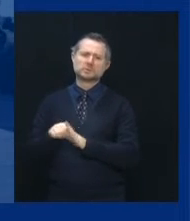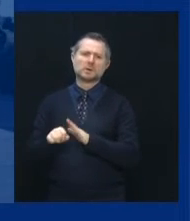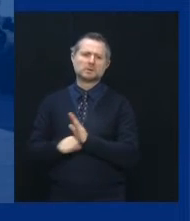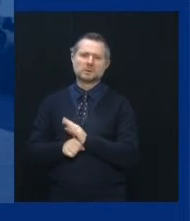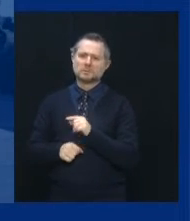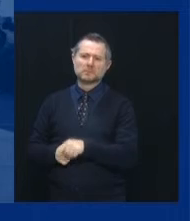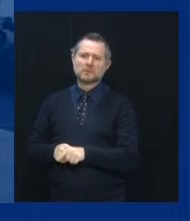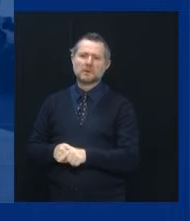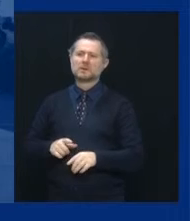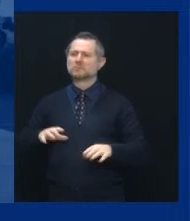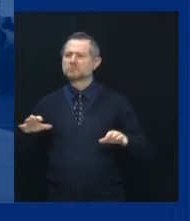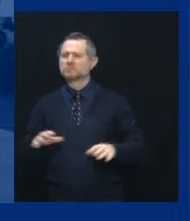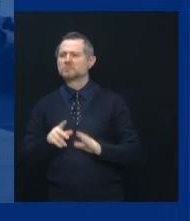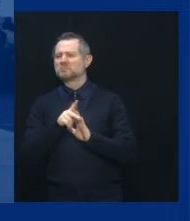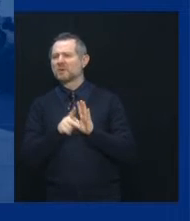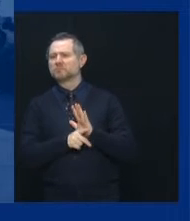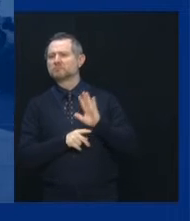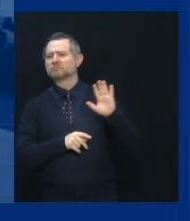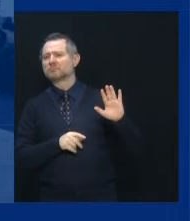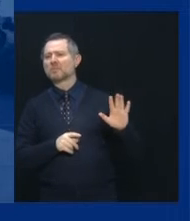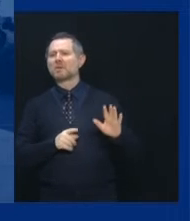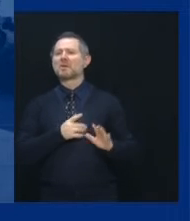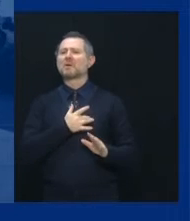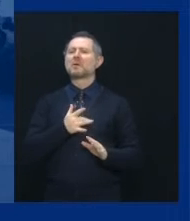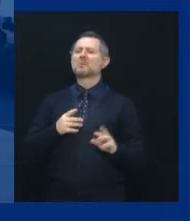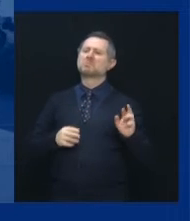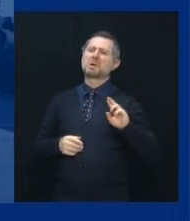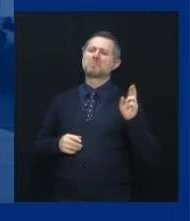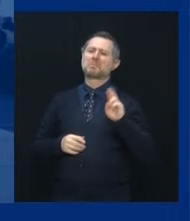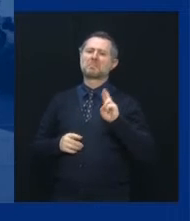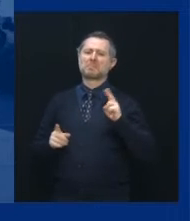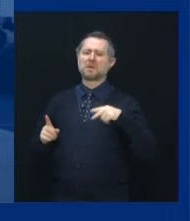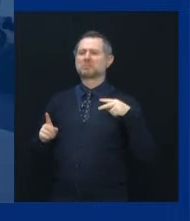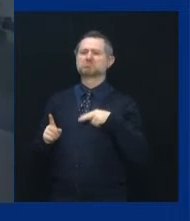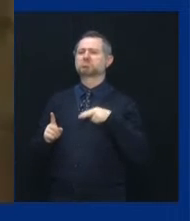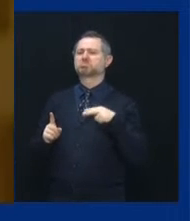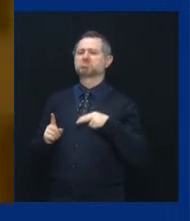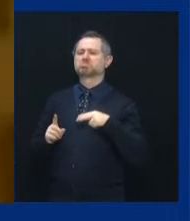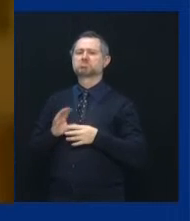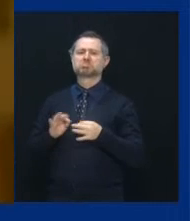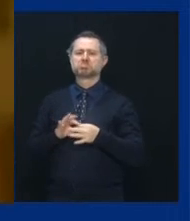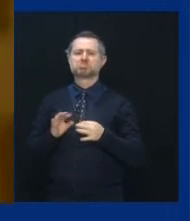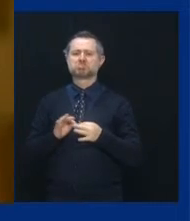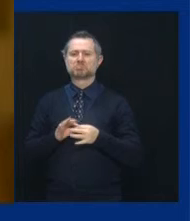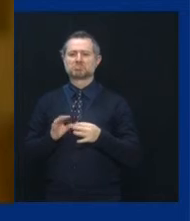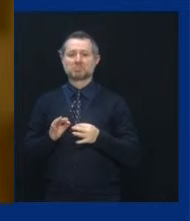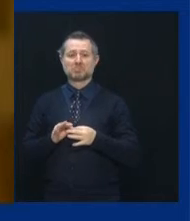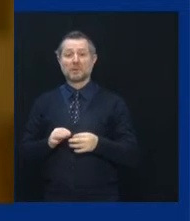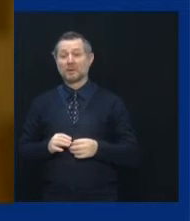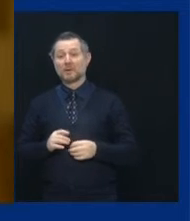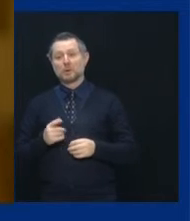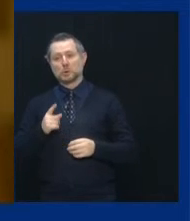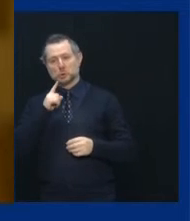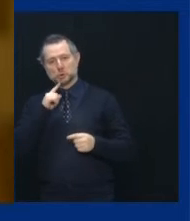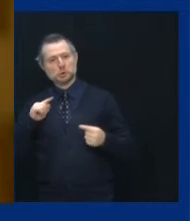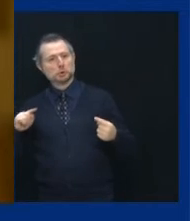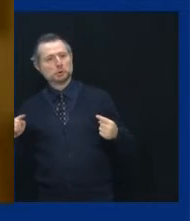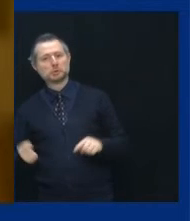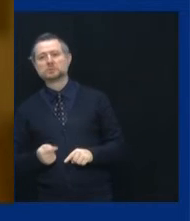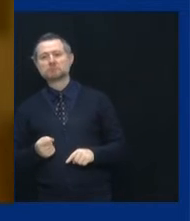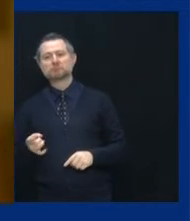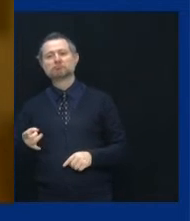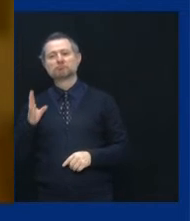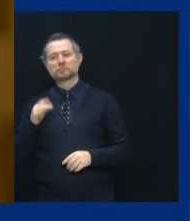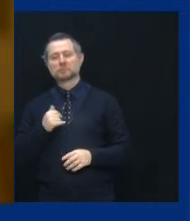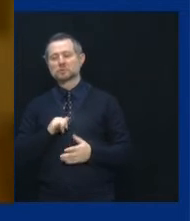And they have been political about it, and it's been really devastating for the state. And I